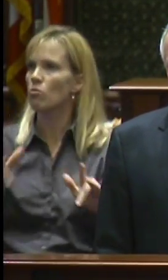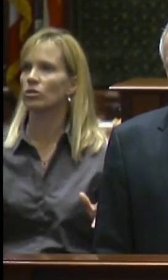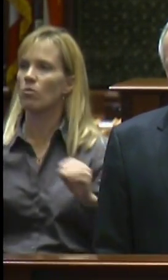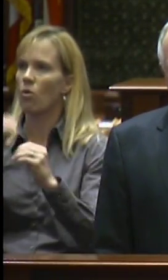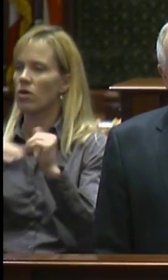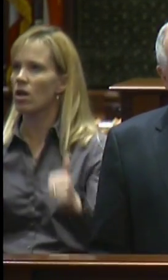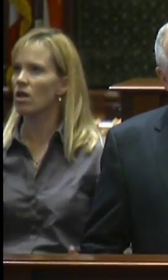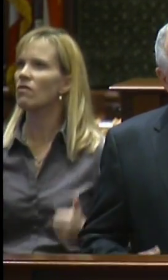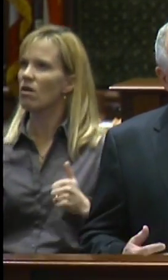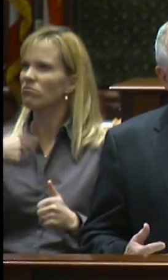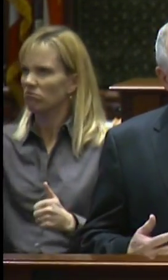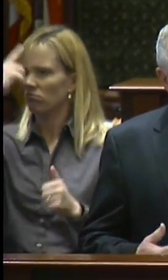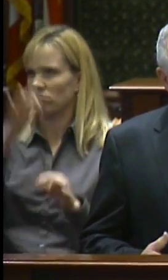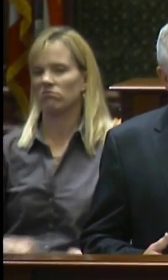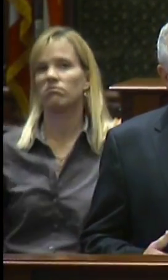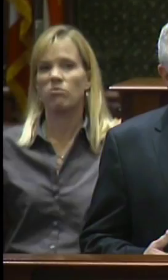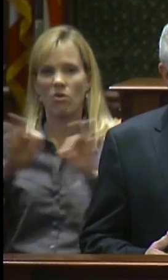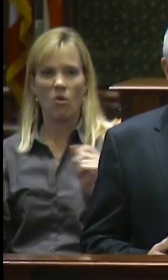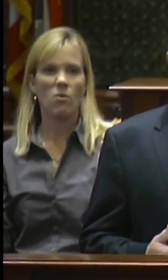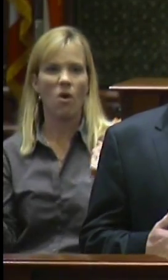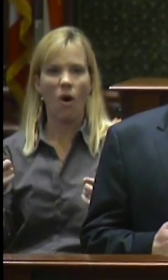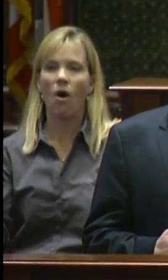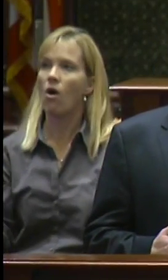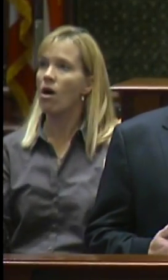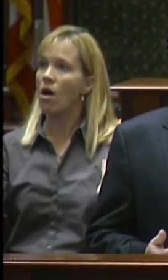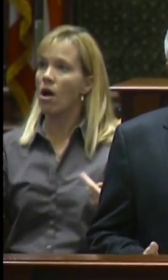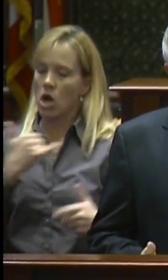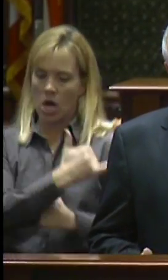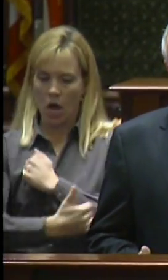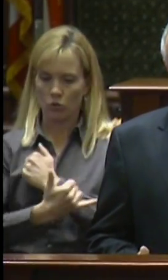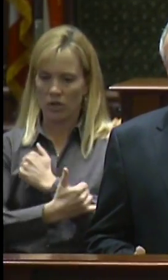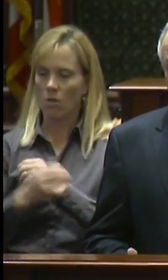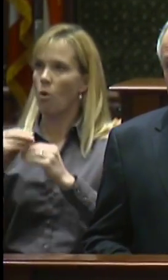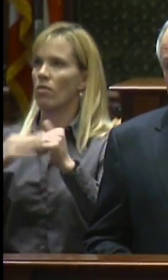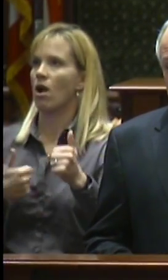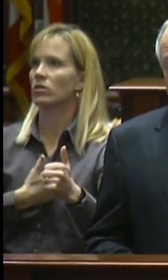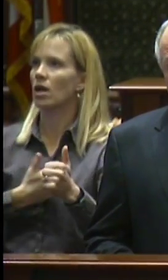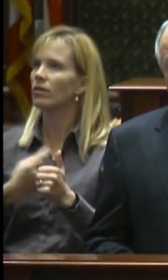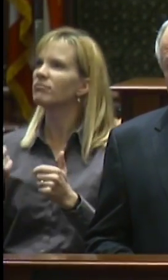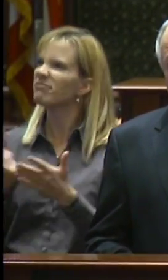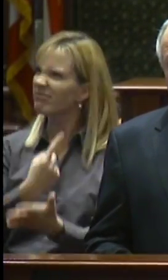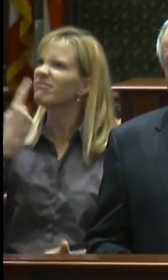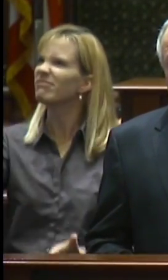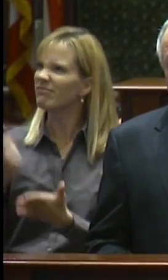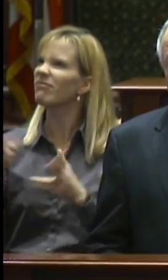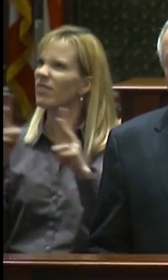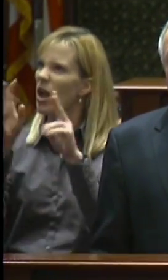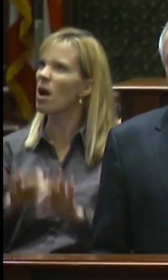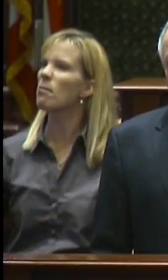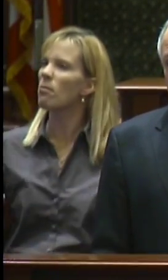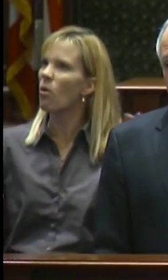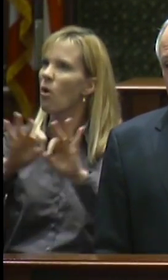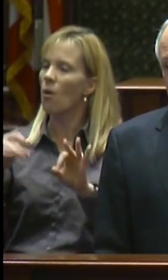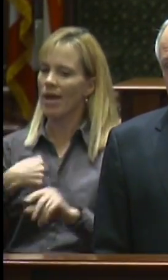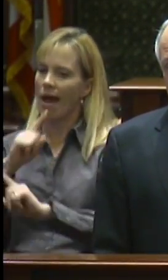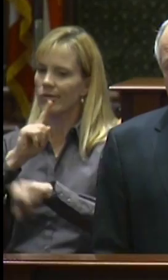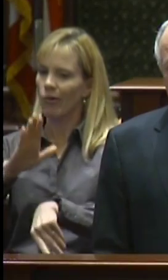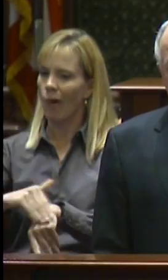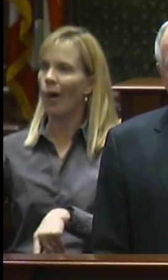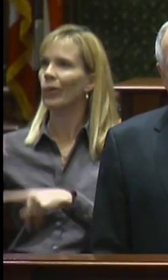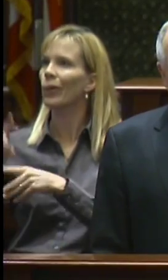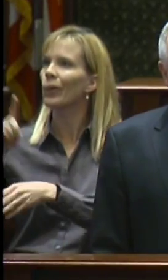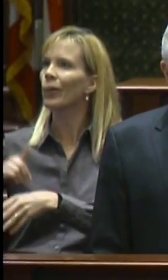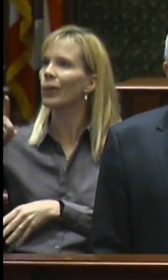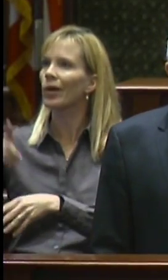life." And I think it's important that all of us put our country above ourselves from time to time. It's very important that we answer the call to